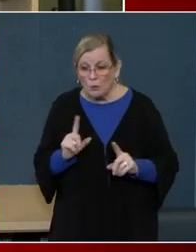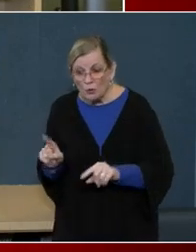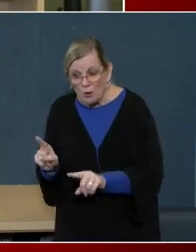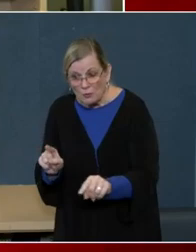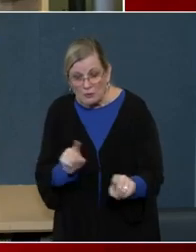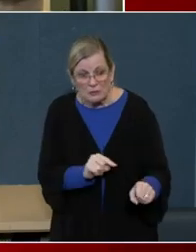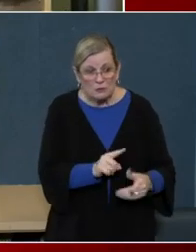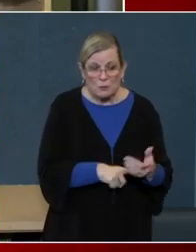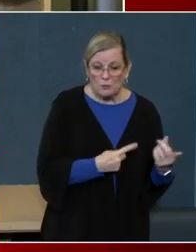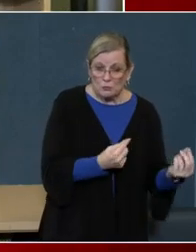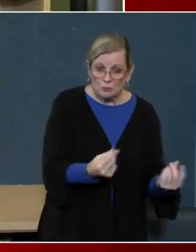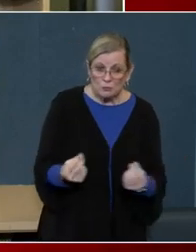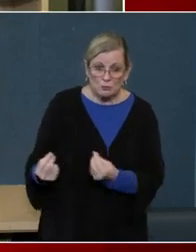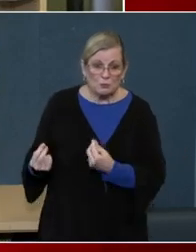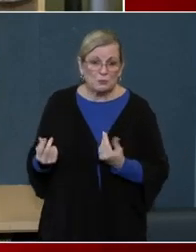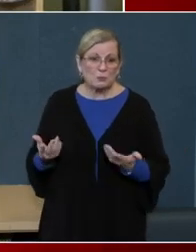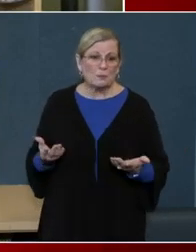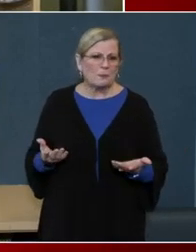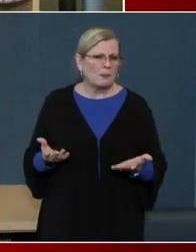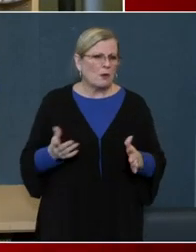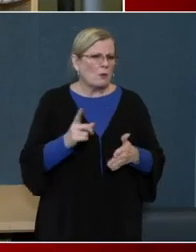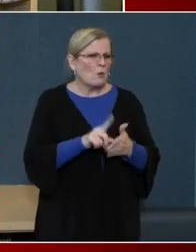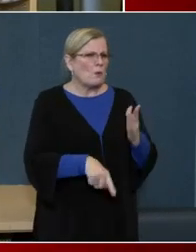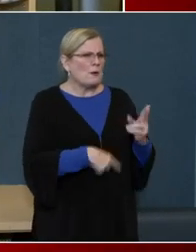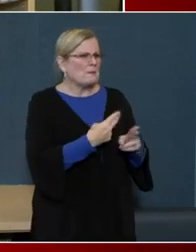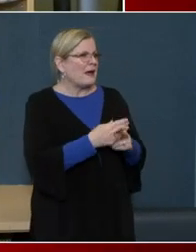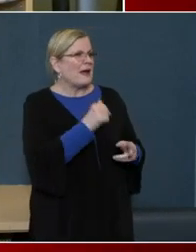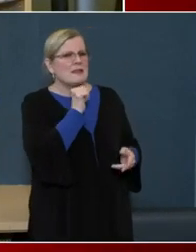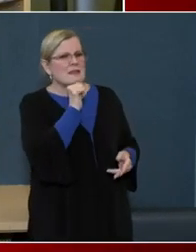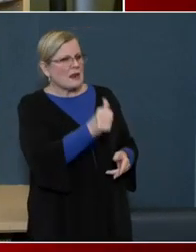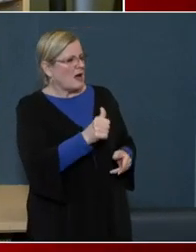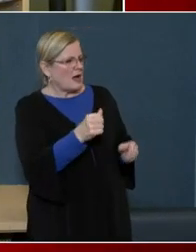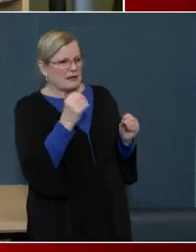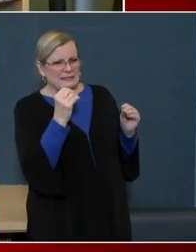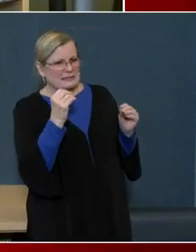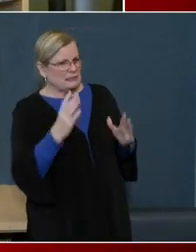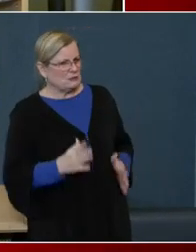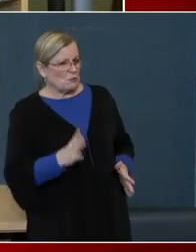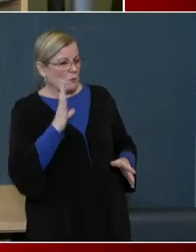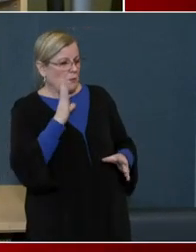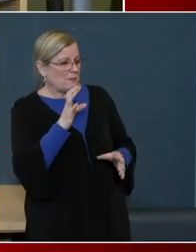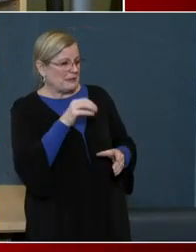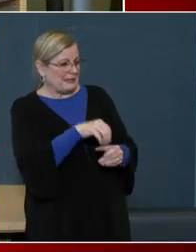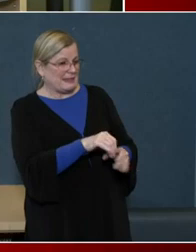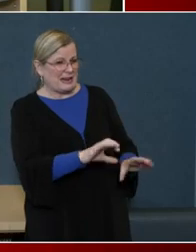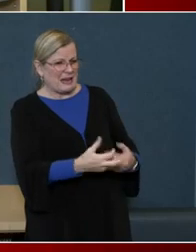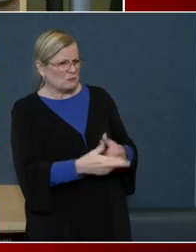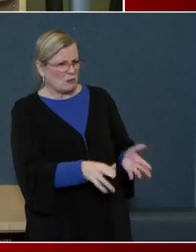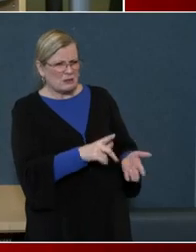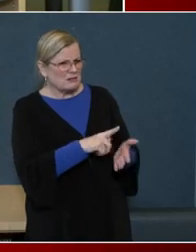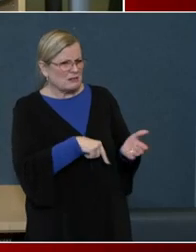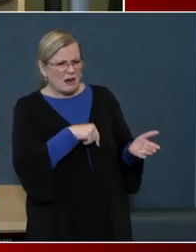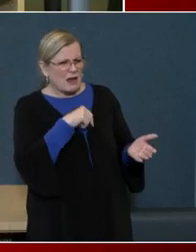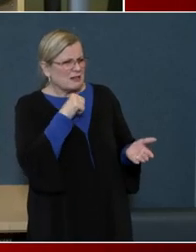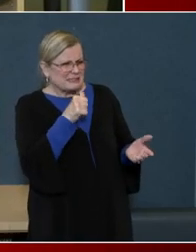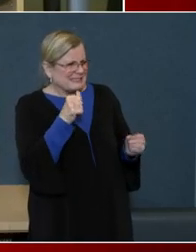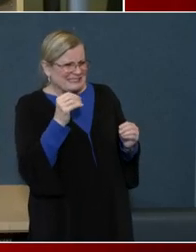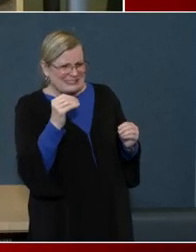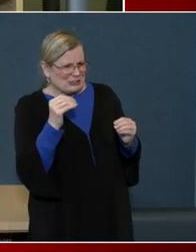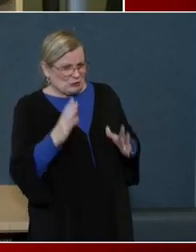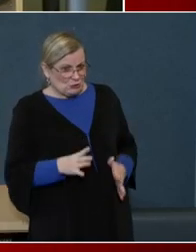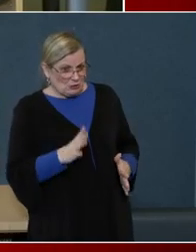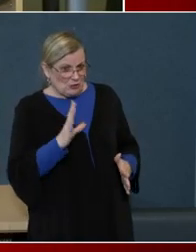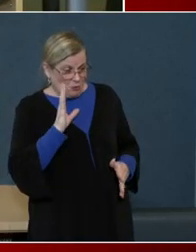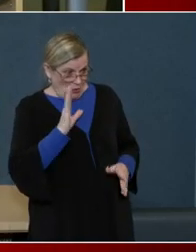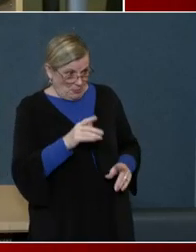these non-teachers who will be in the CARES classrooms, and will those non-teachers, wherever they are, will they be union members? It